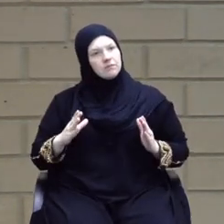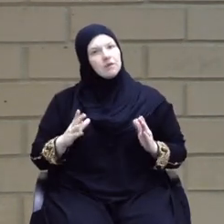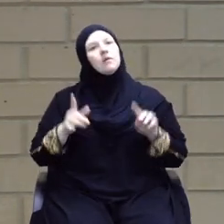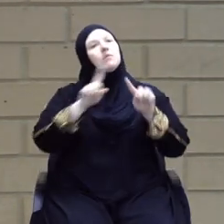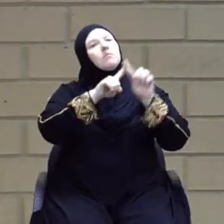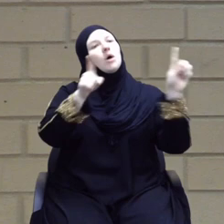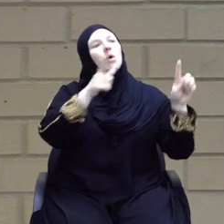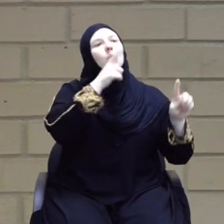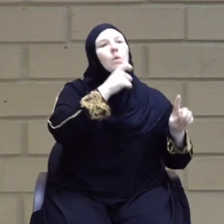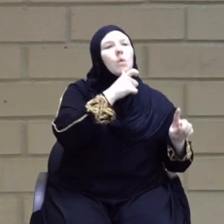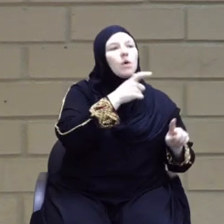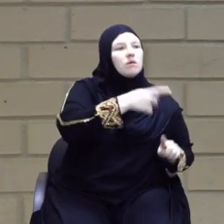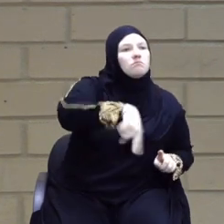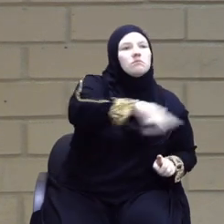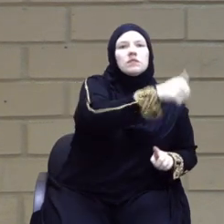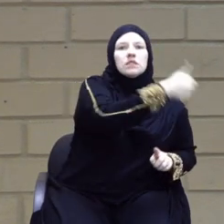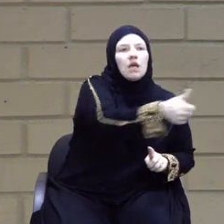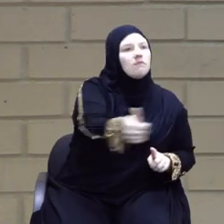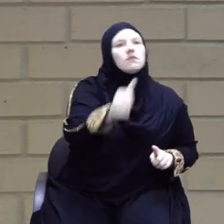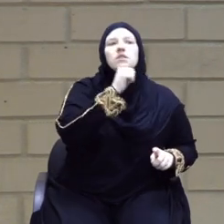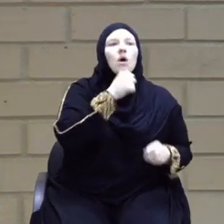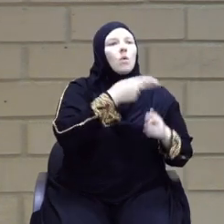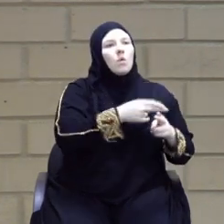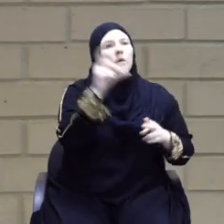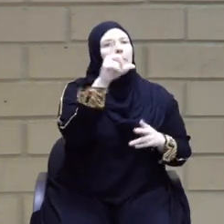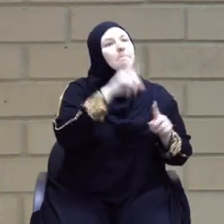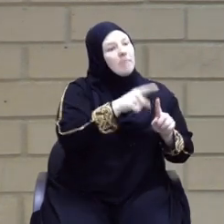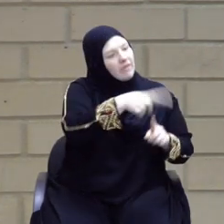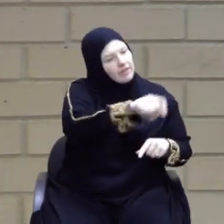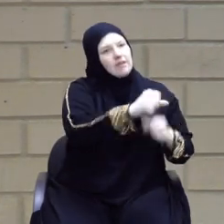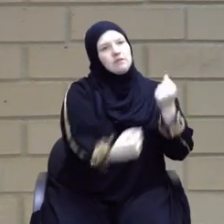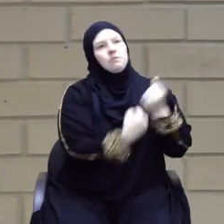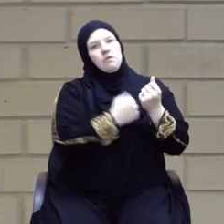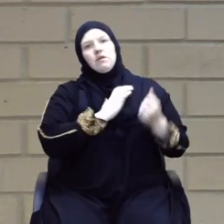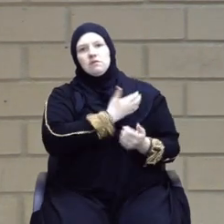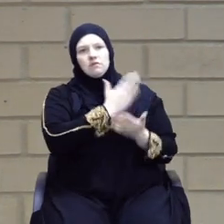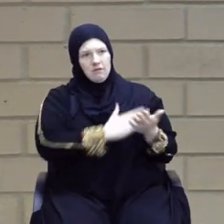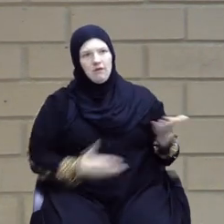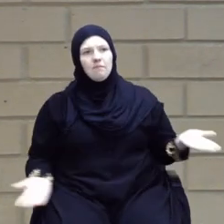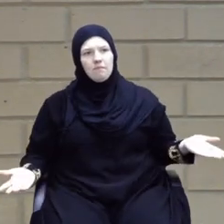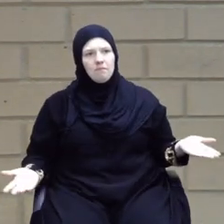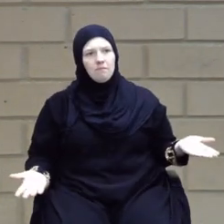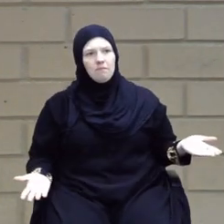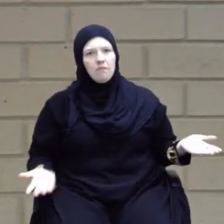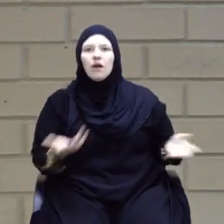work to defend Islam and the values of Islam.